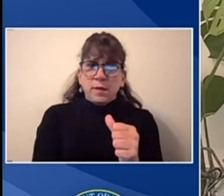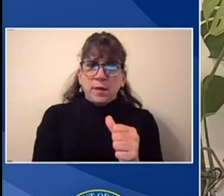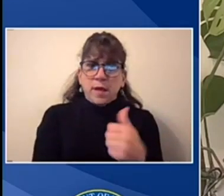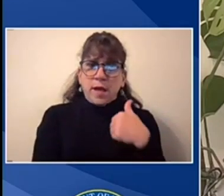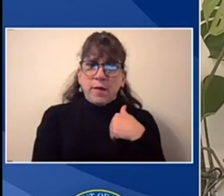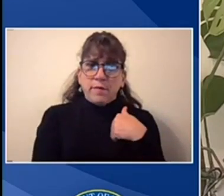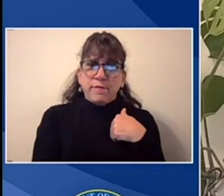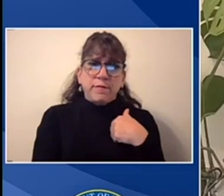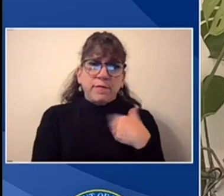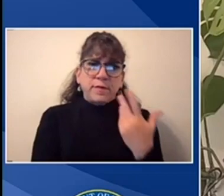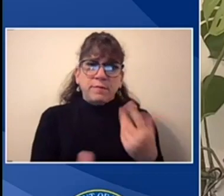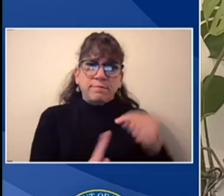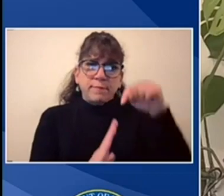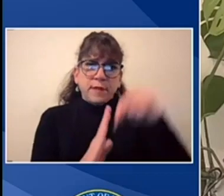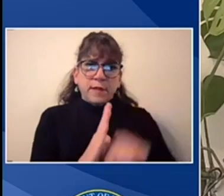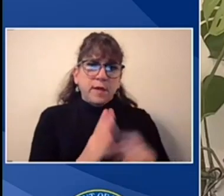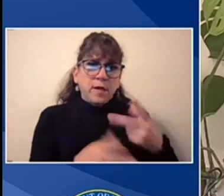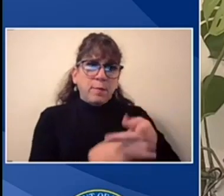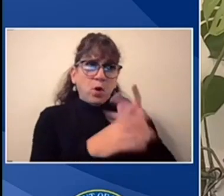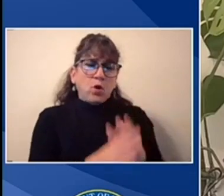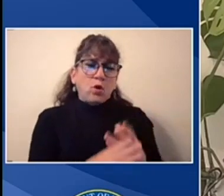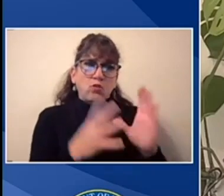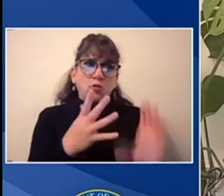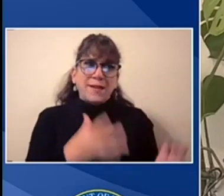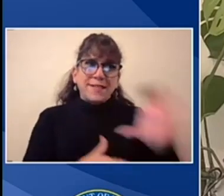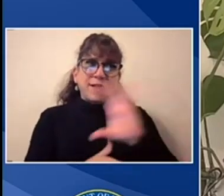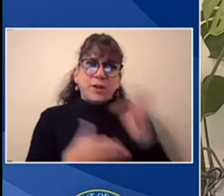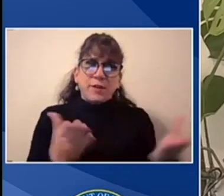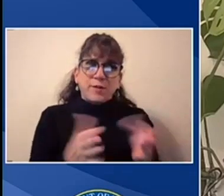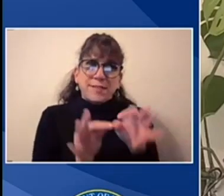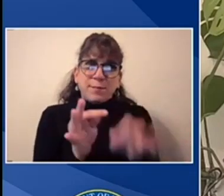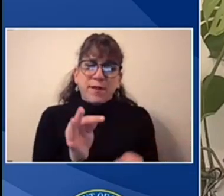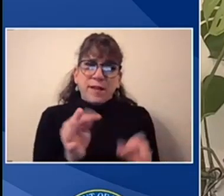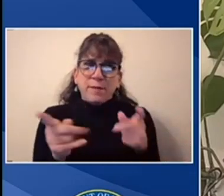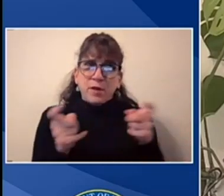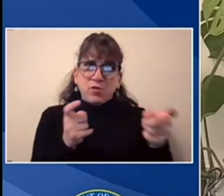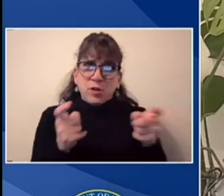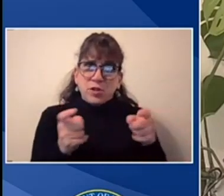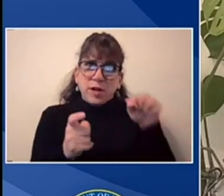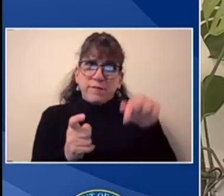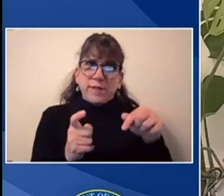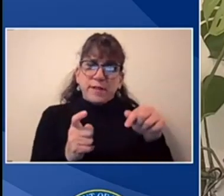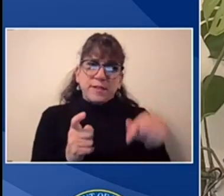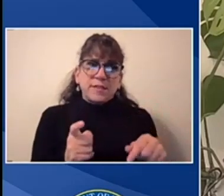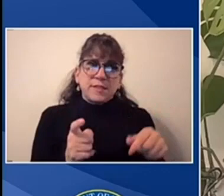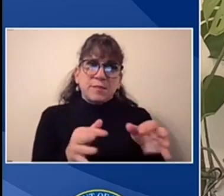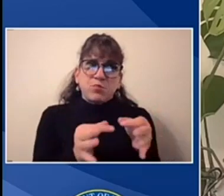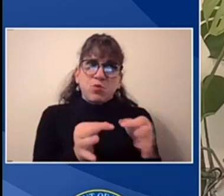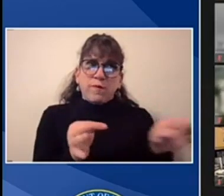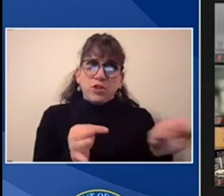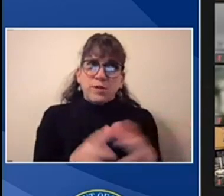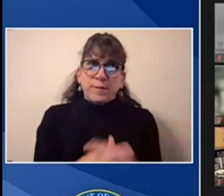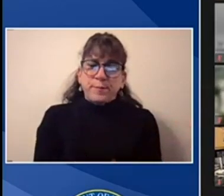extensive borrower eligibility criteria here to simplify the administration of this provision.